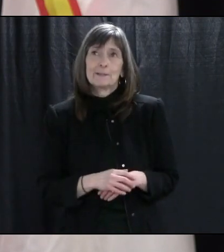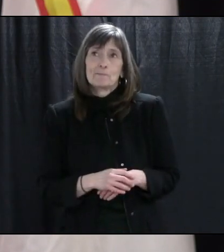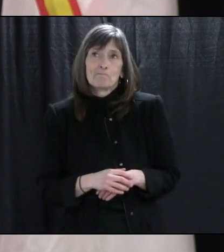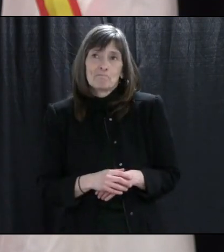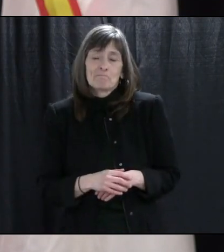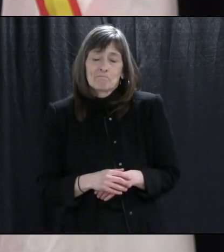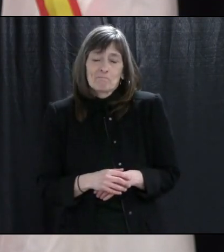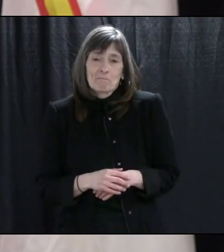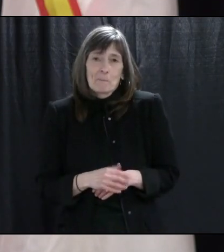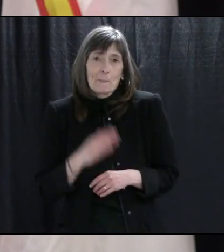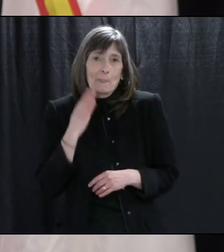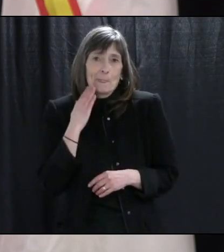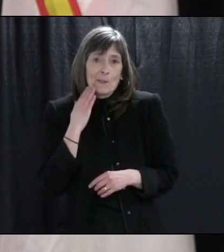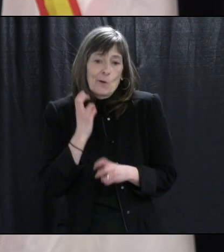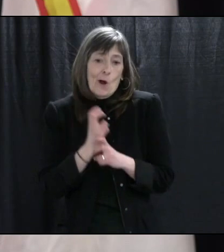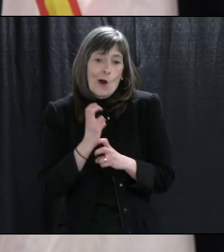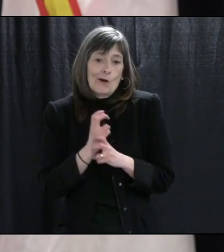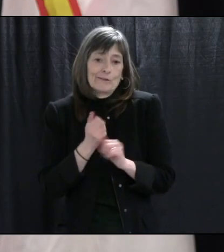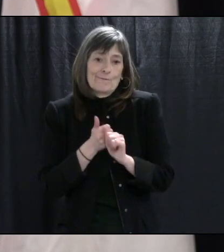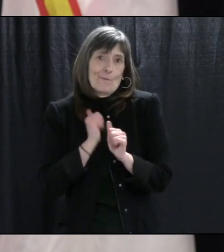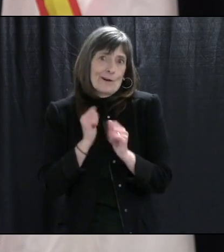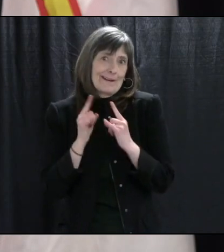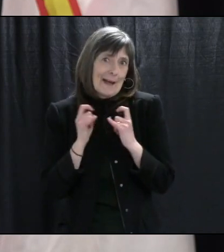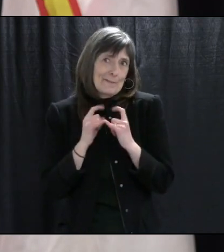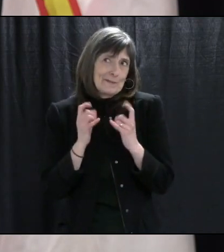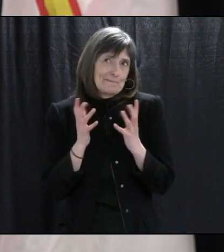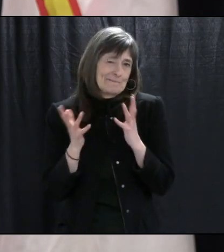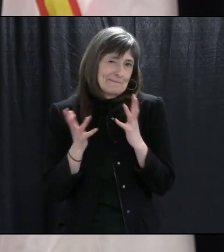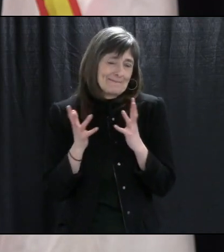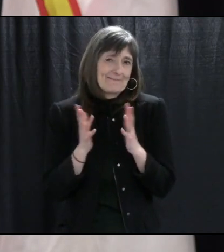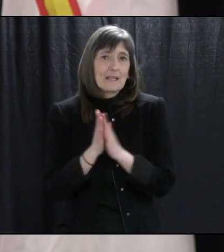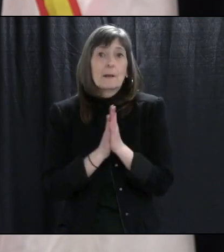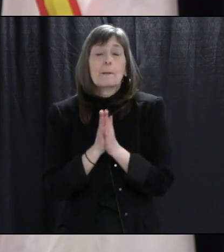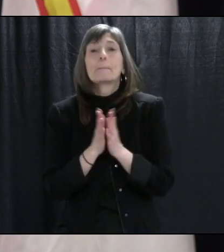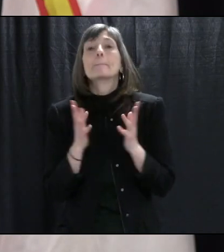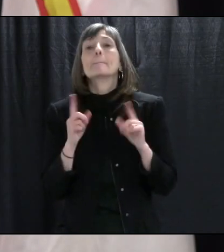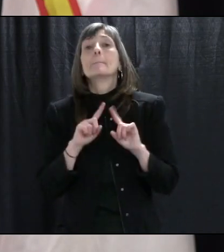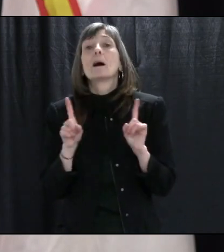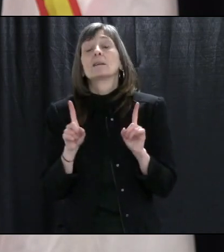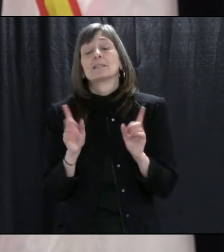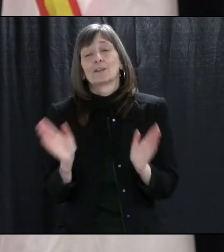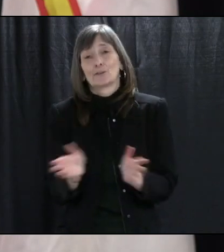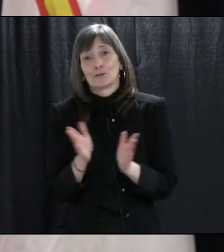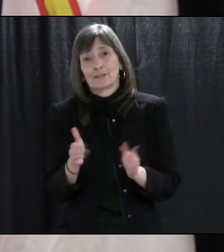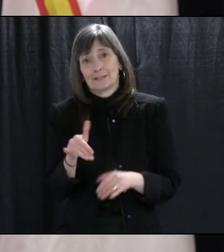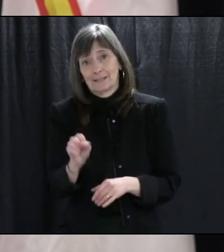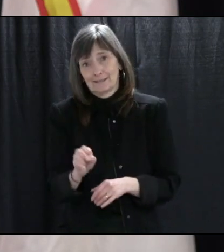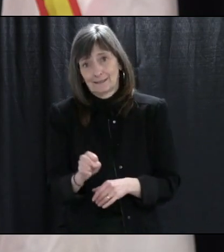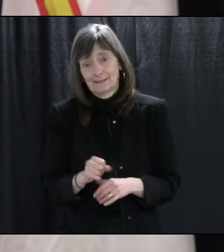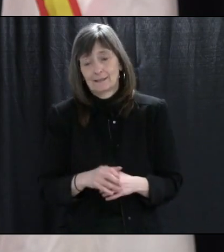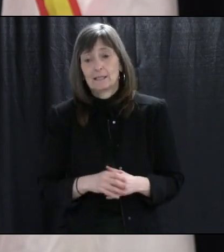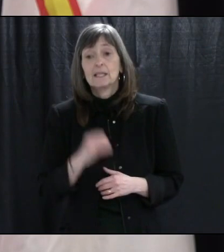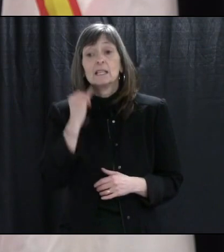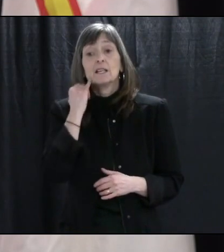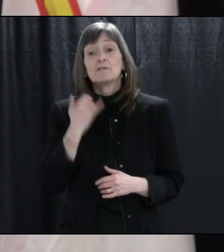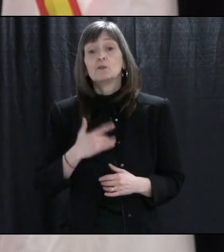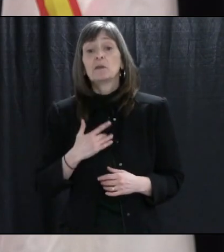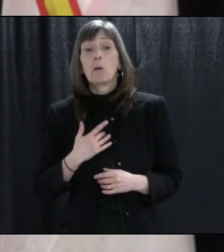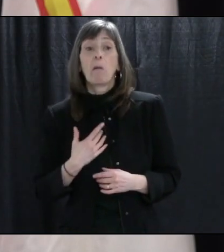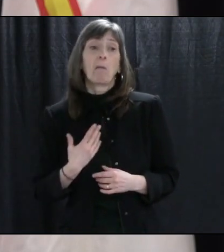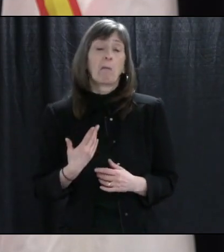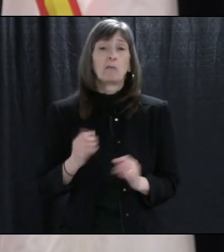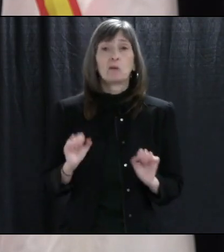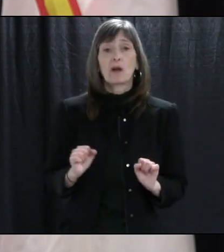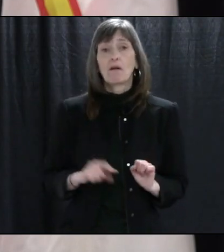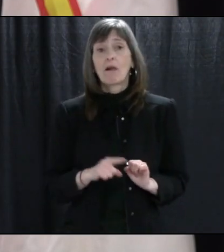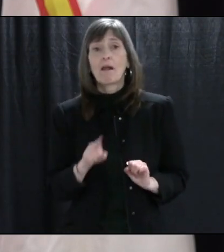guess, to stay away from the cabins, although I would encourage people to stay at home. And if for some reason they find a way there, that